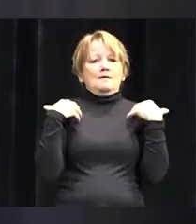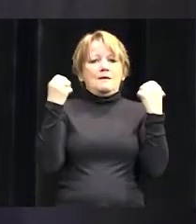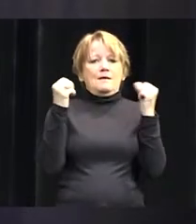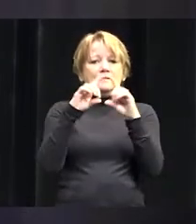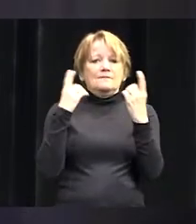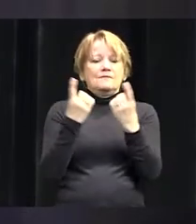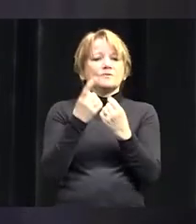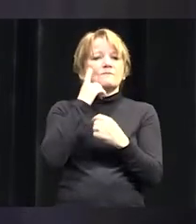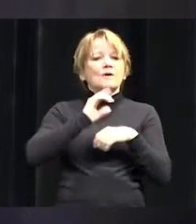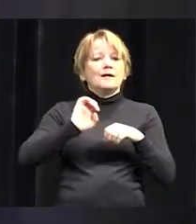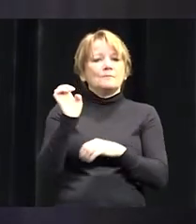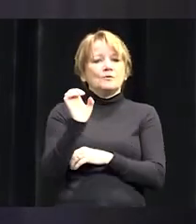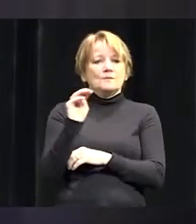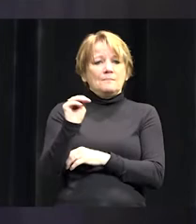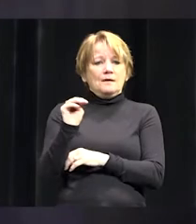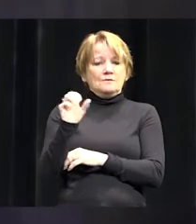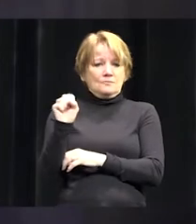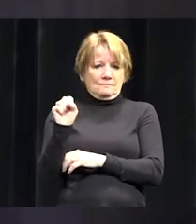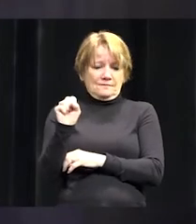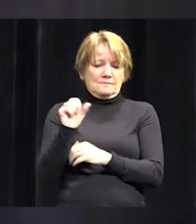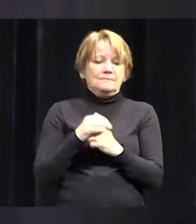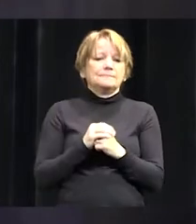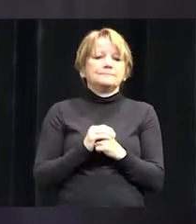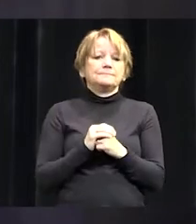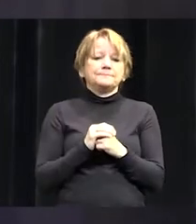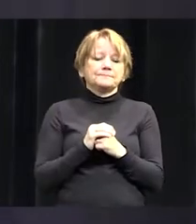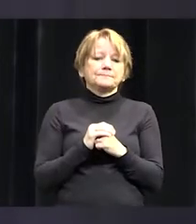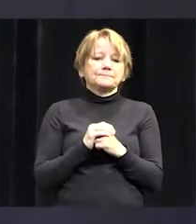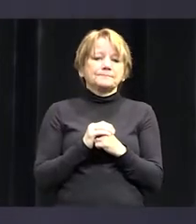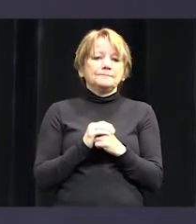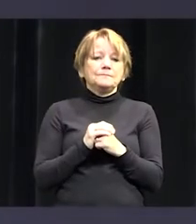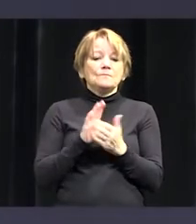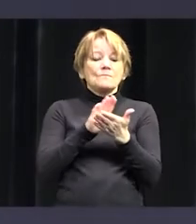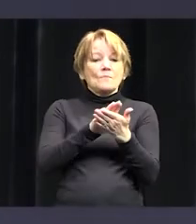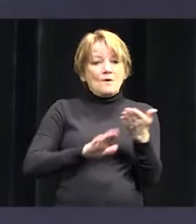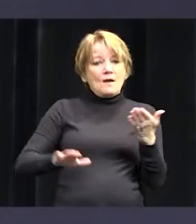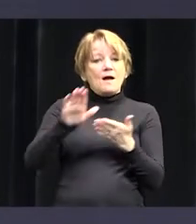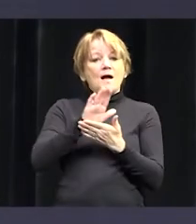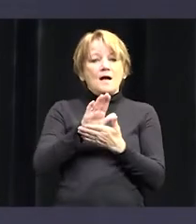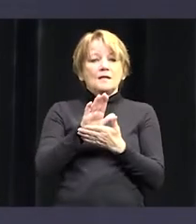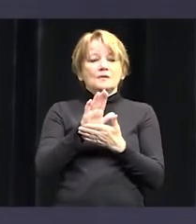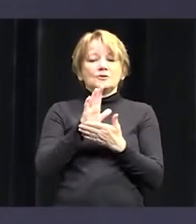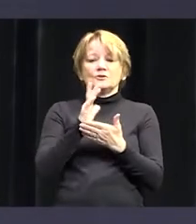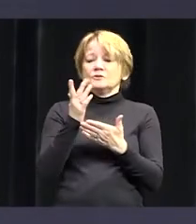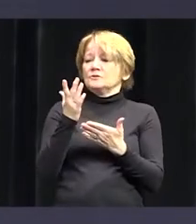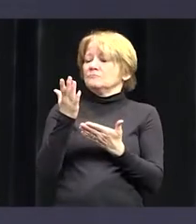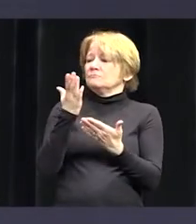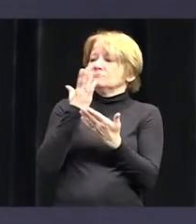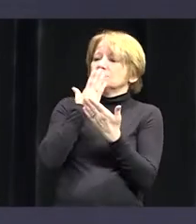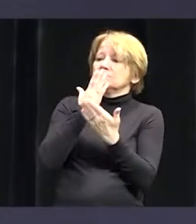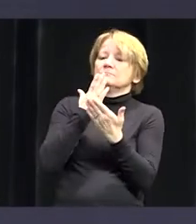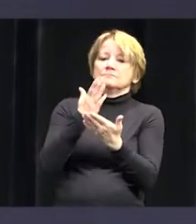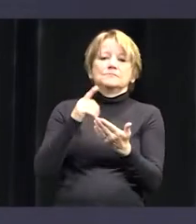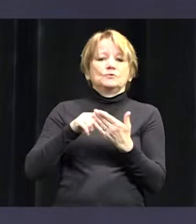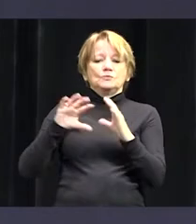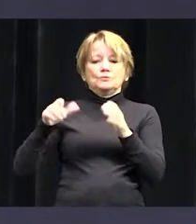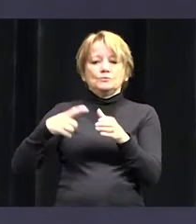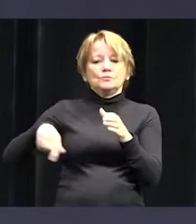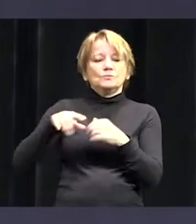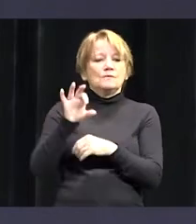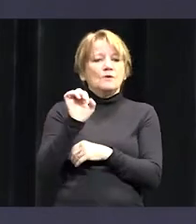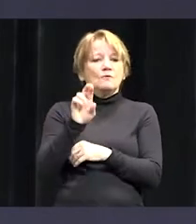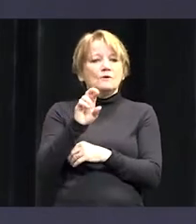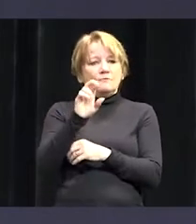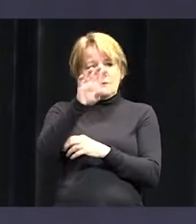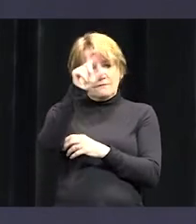division of emergency medical services the college extends its heartfelt gratitude to